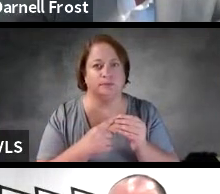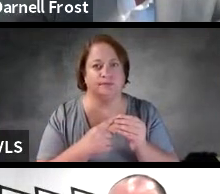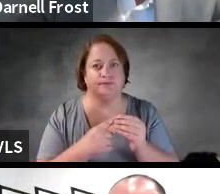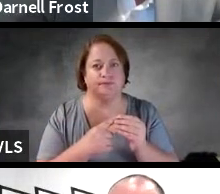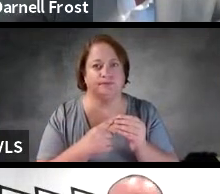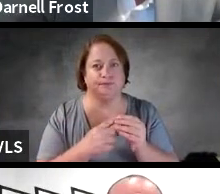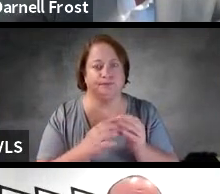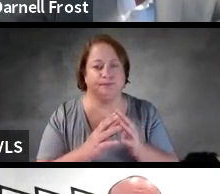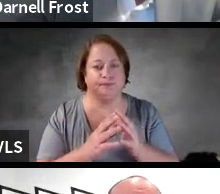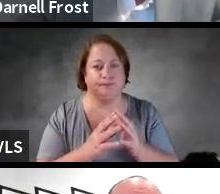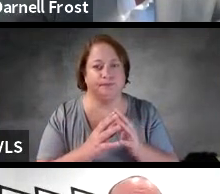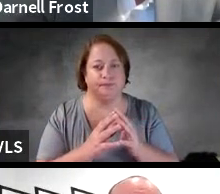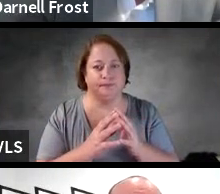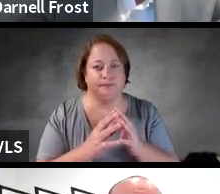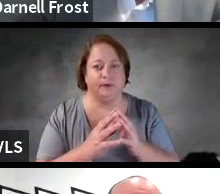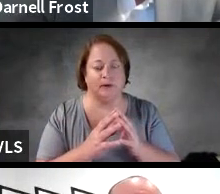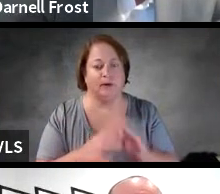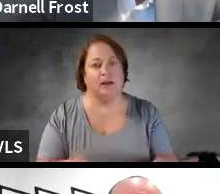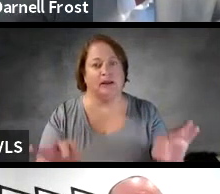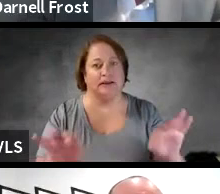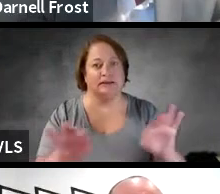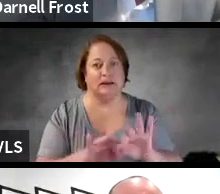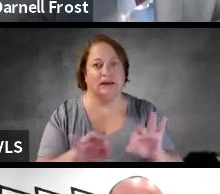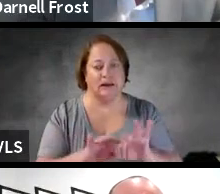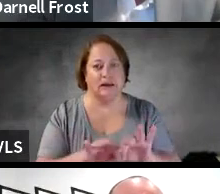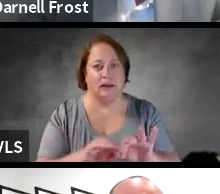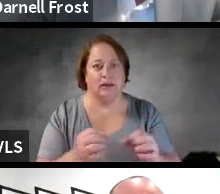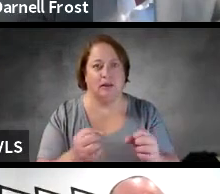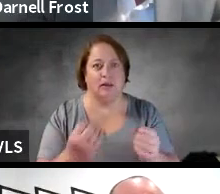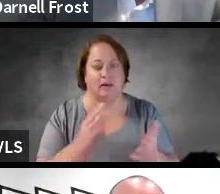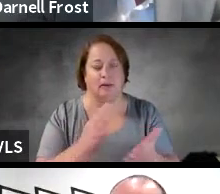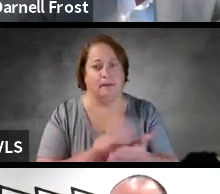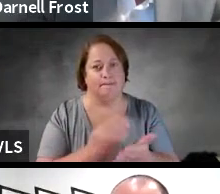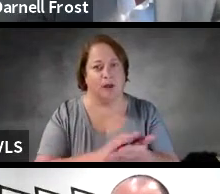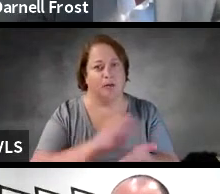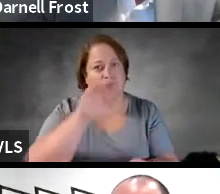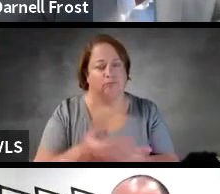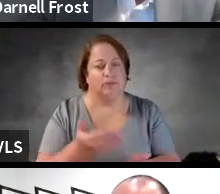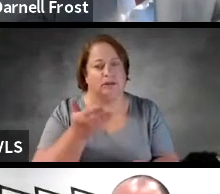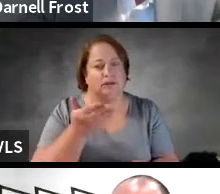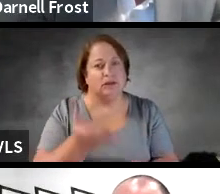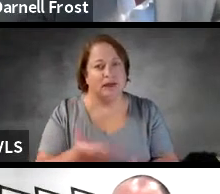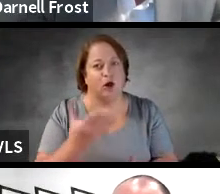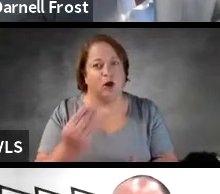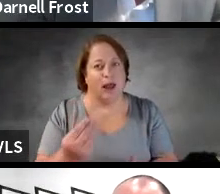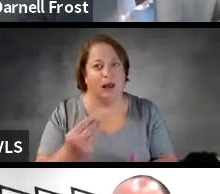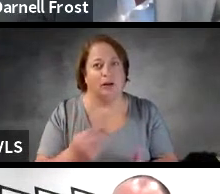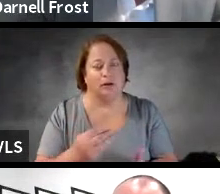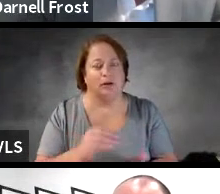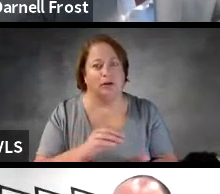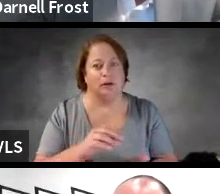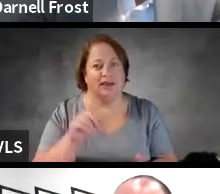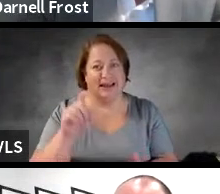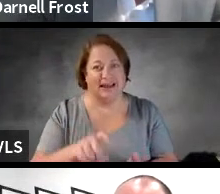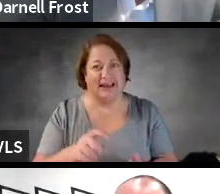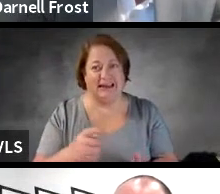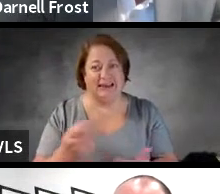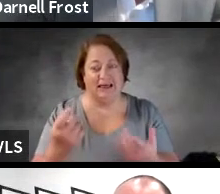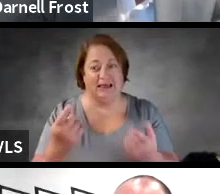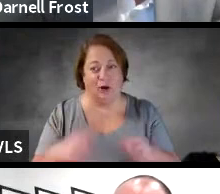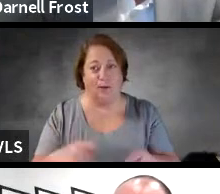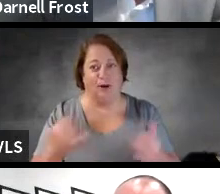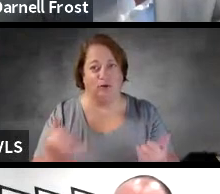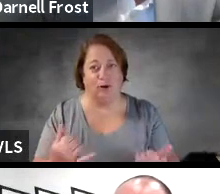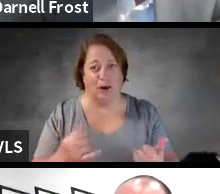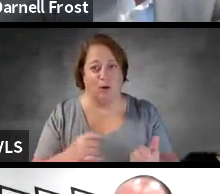the significant fund balance that exists and the significant needs that exist right now that are